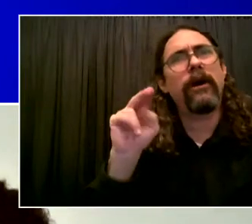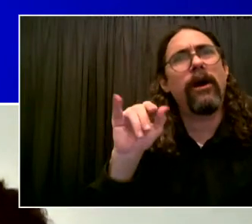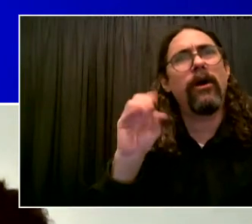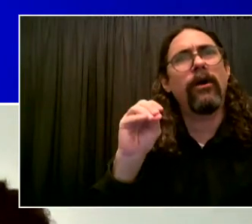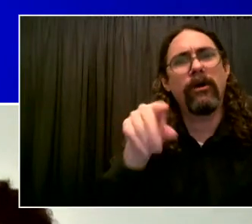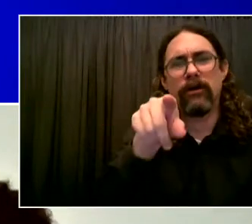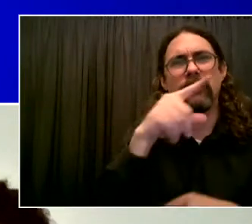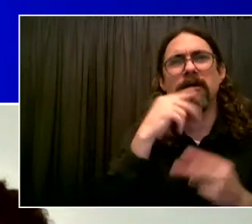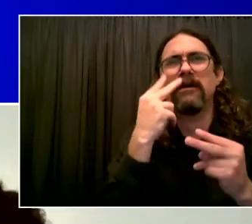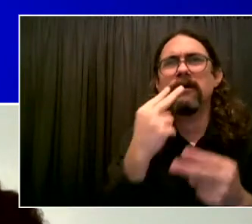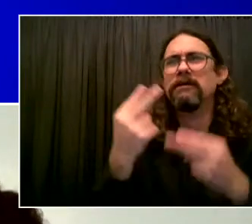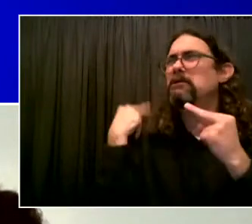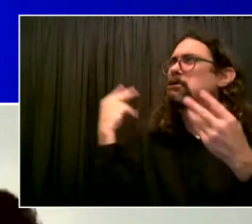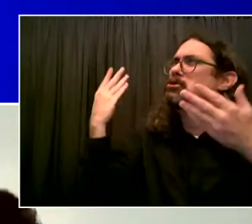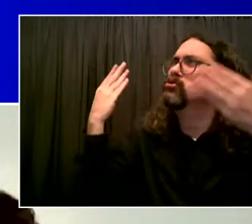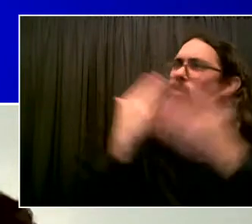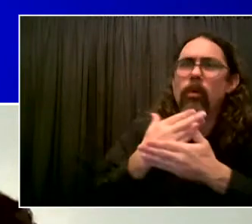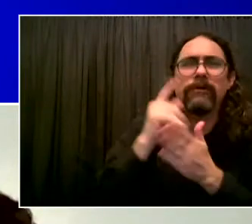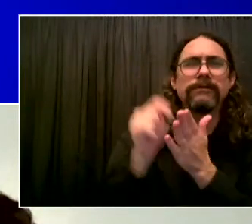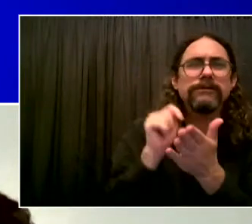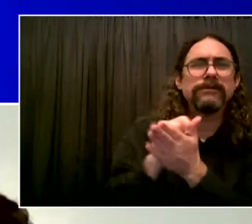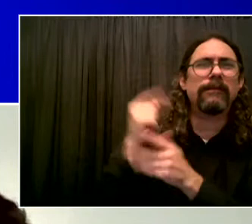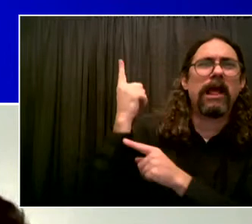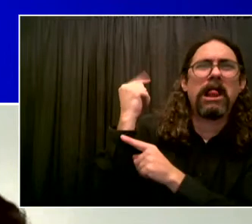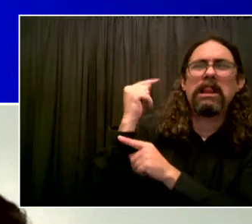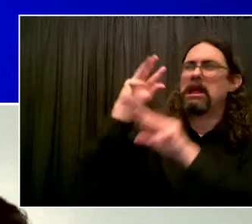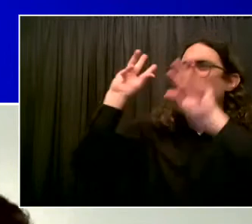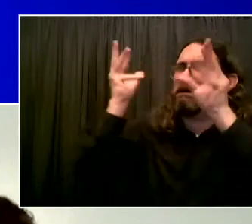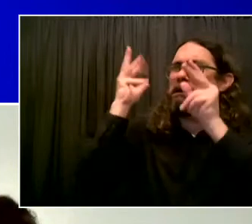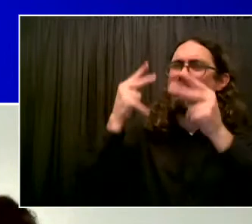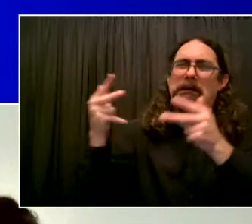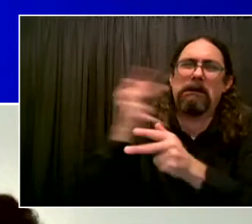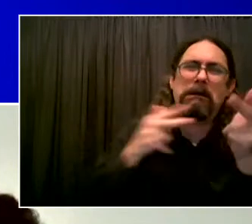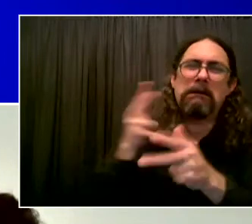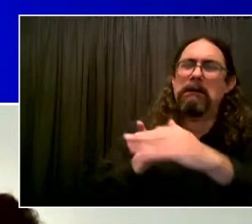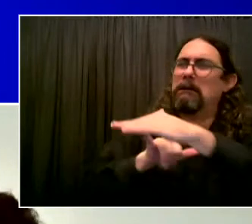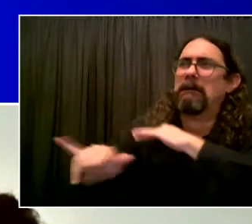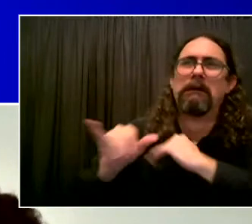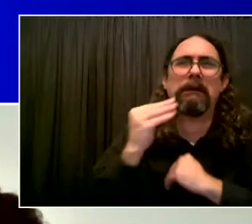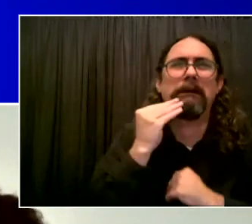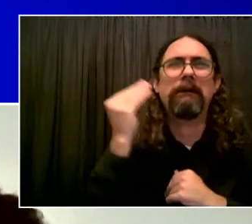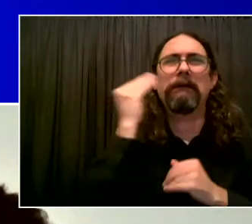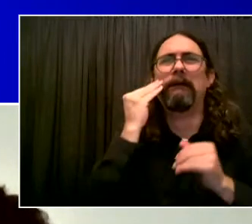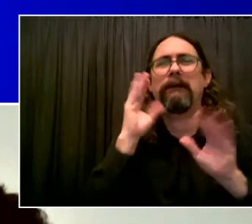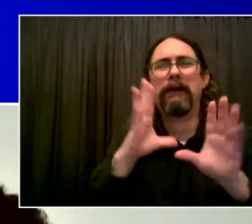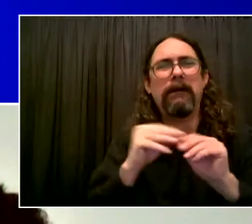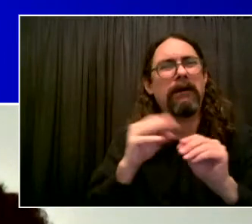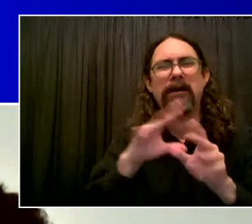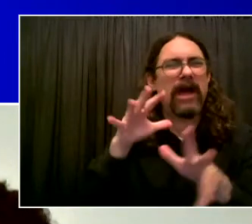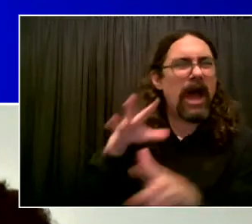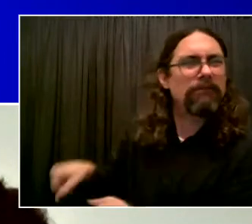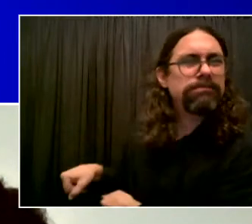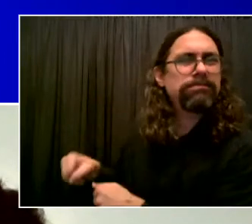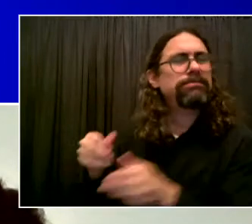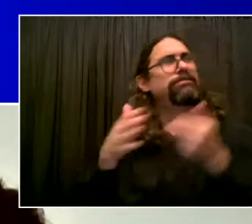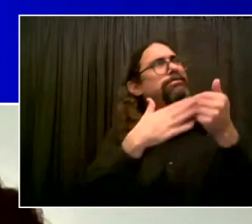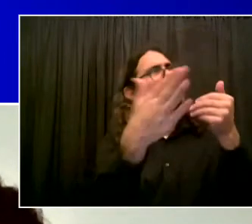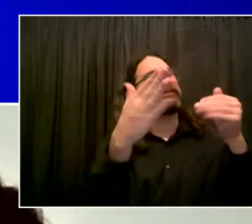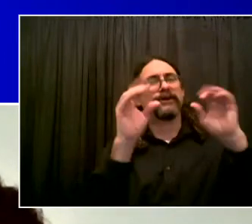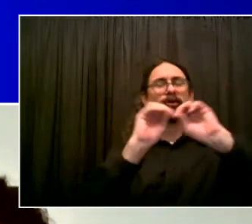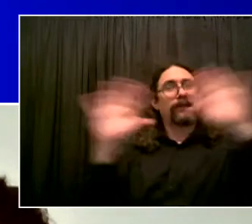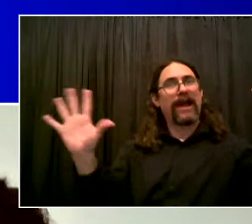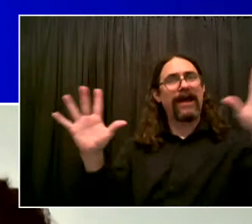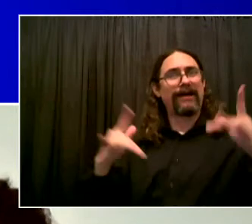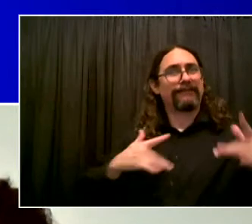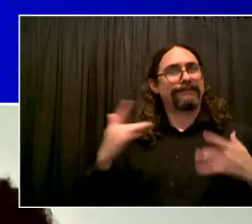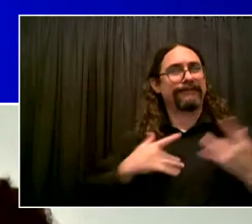We can never go back to that. And this is why these mandates matter, because we've got to never let down our guard. We got to finish the